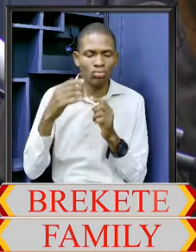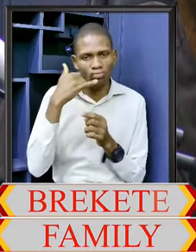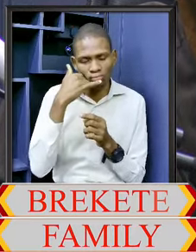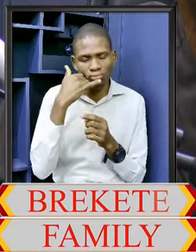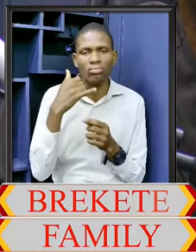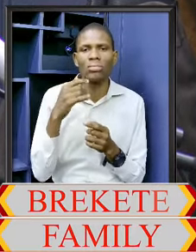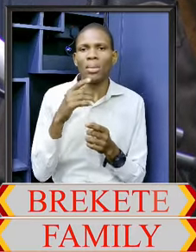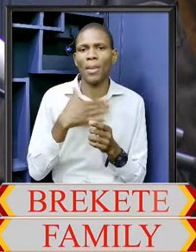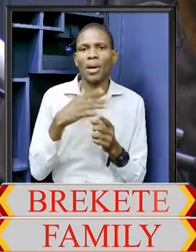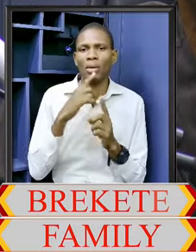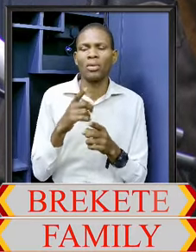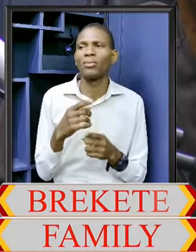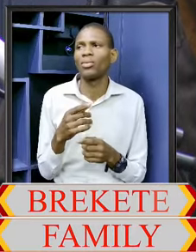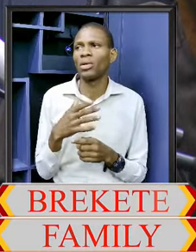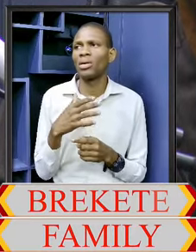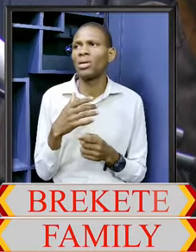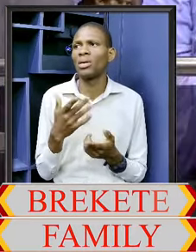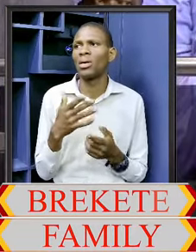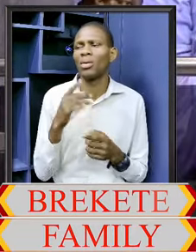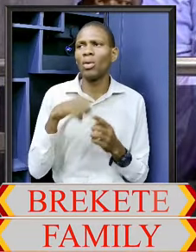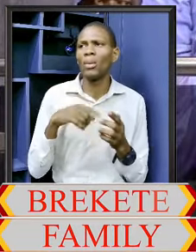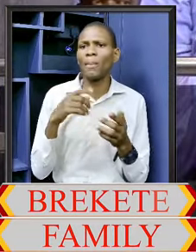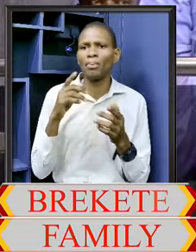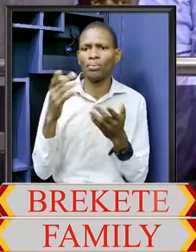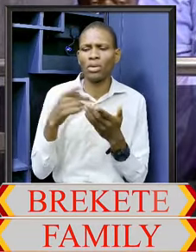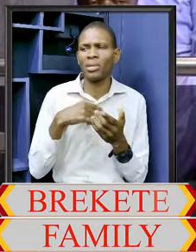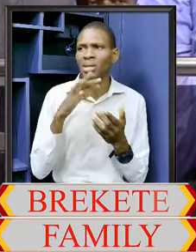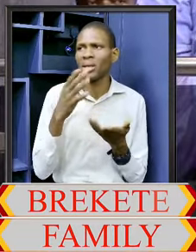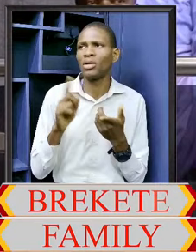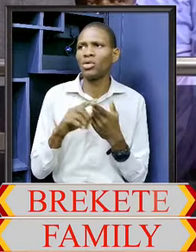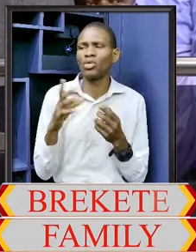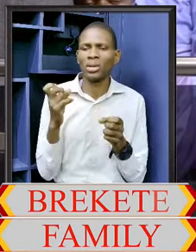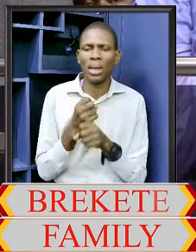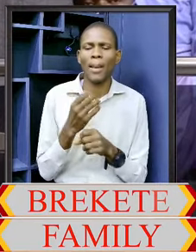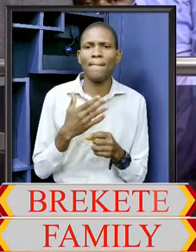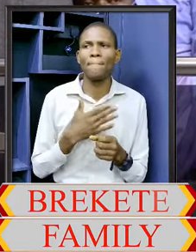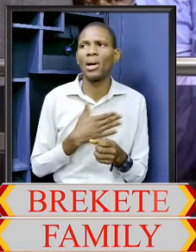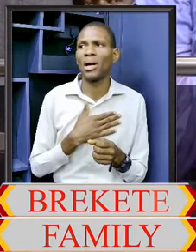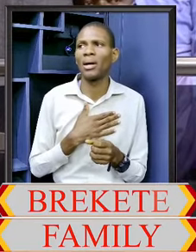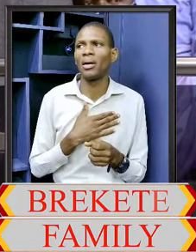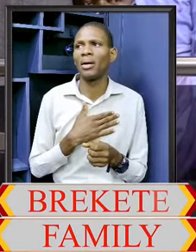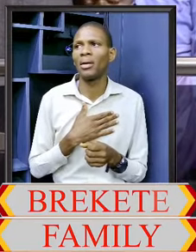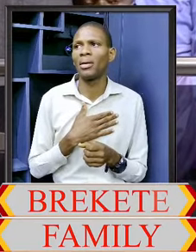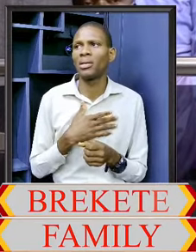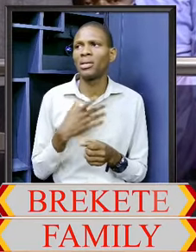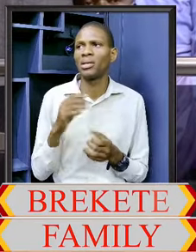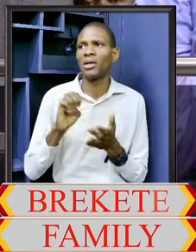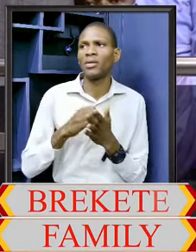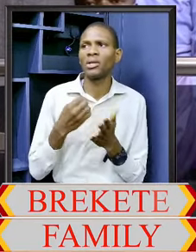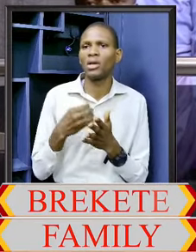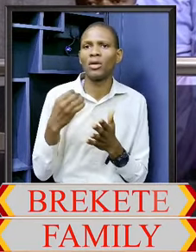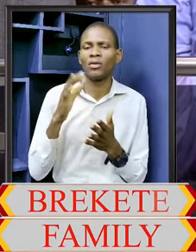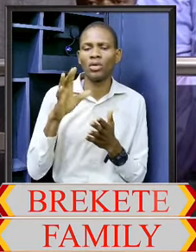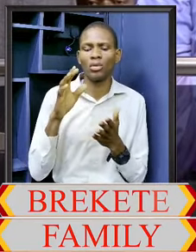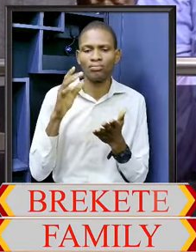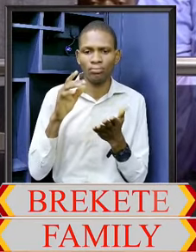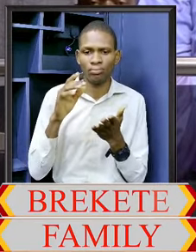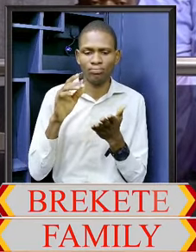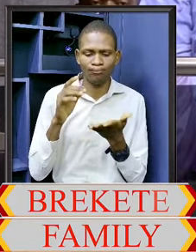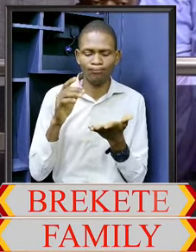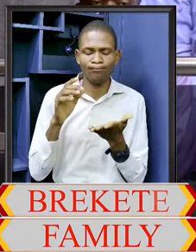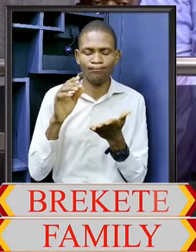And I told him that what actually brought me here is for me to get the evidence of your payment to